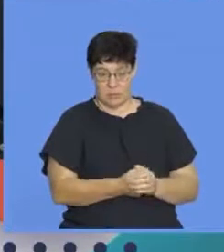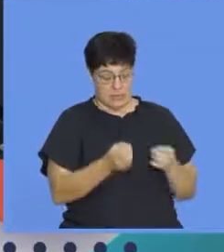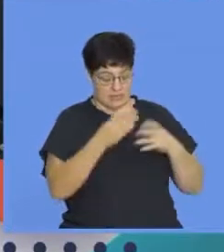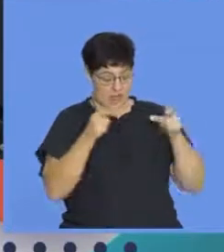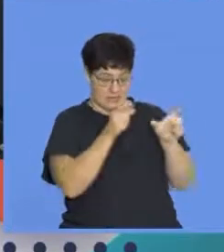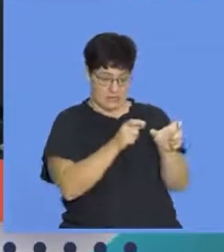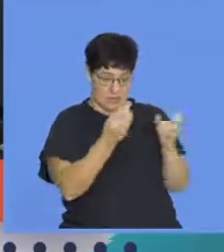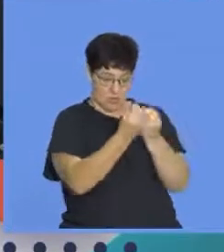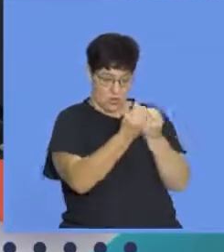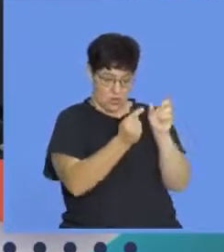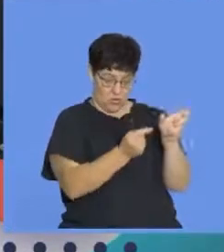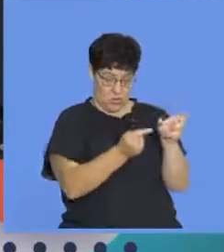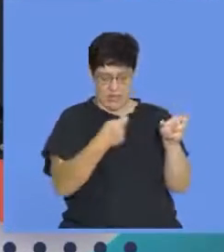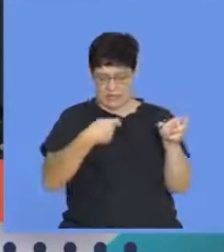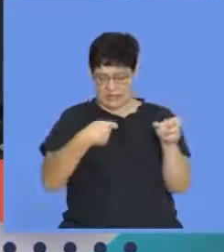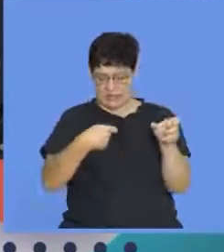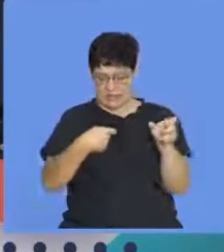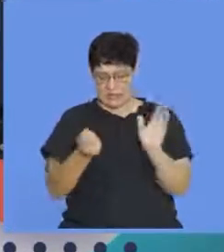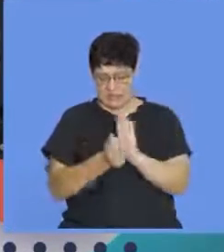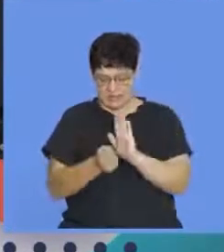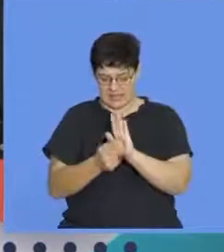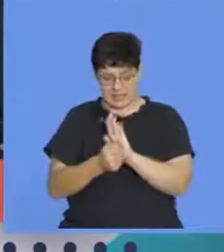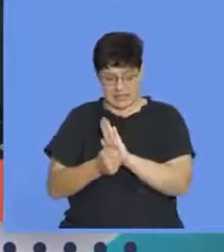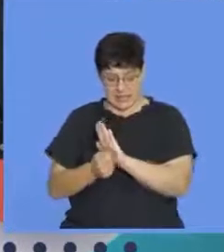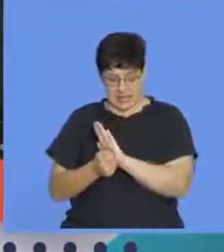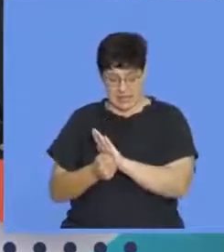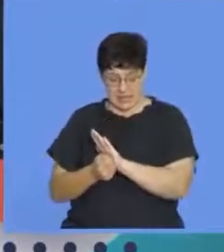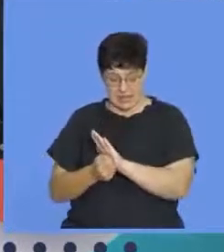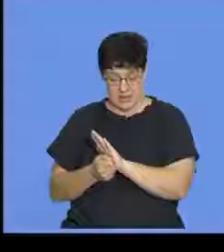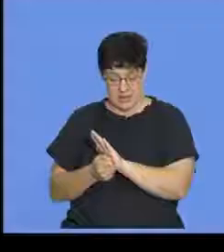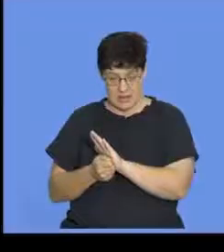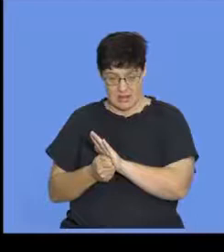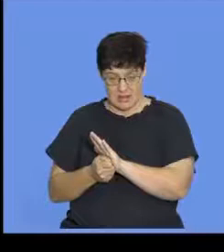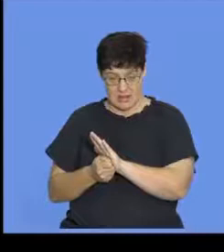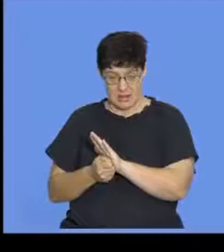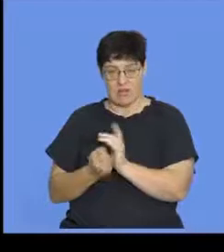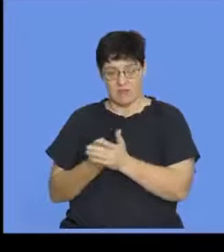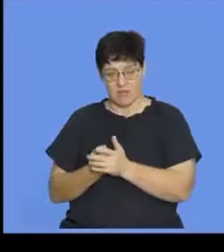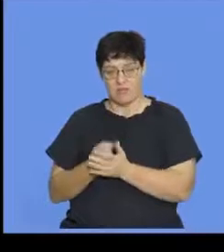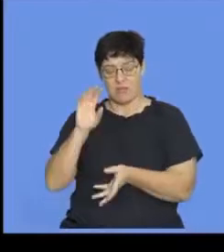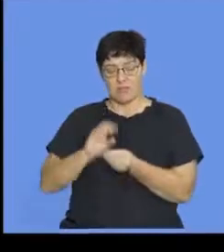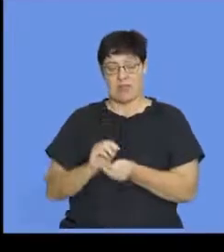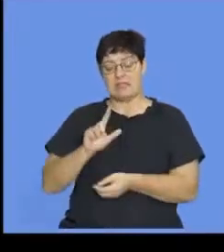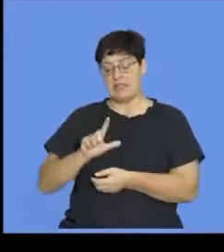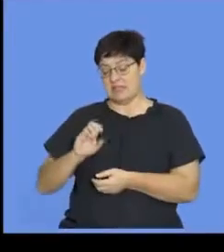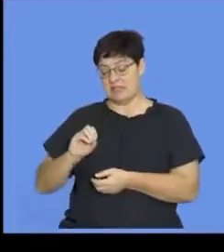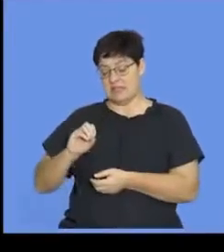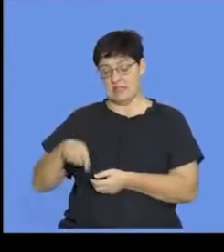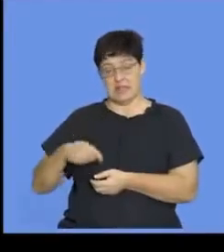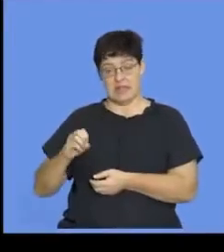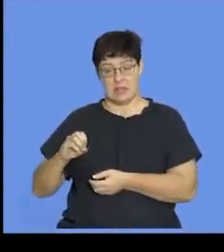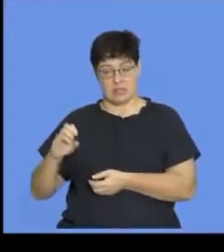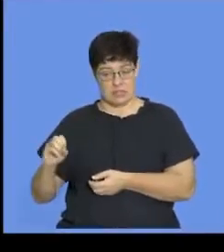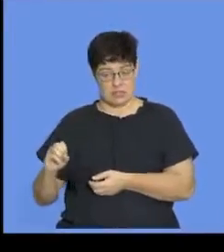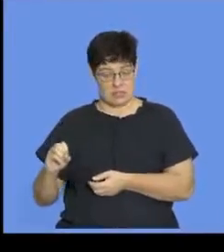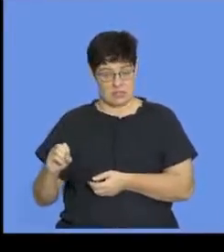with, if you sold to the value of 70,000, as you can see here,